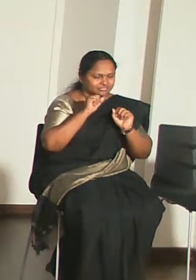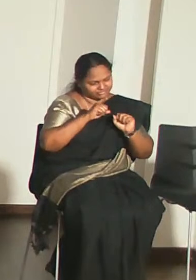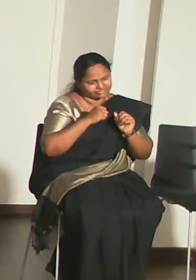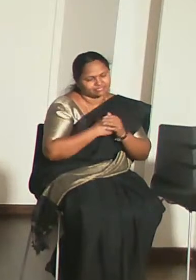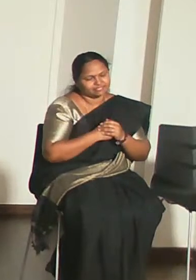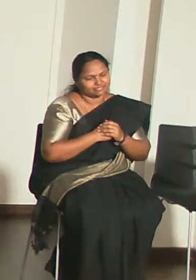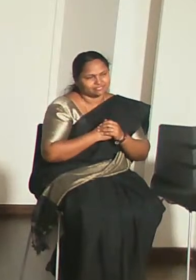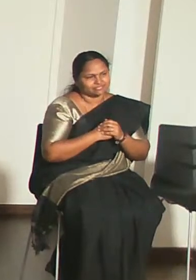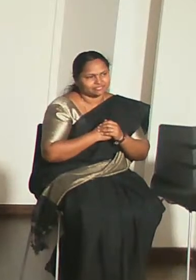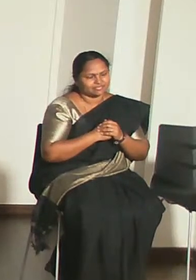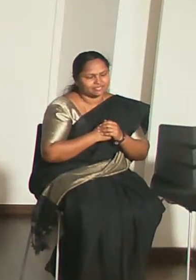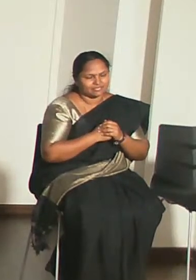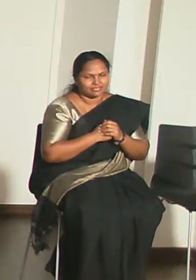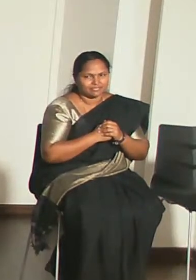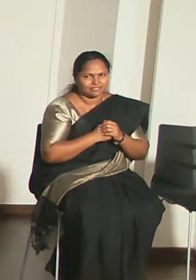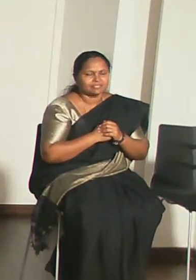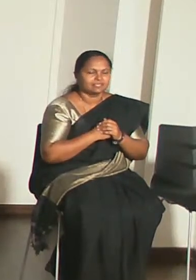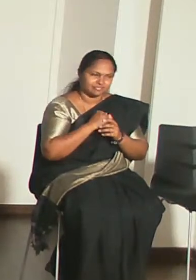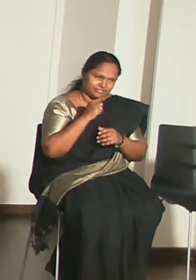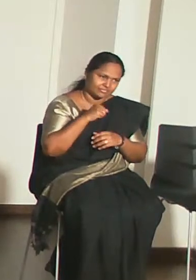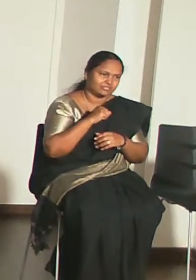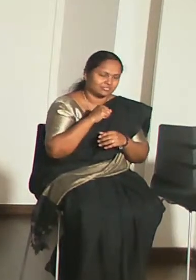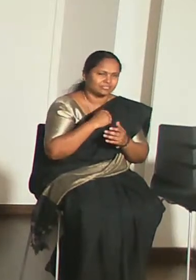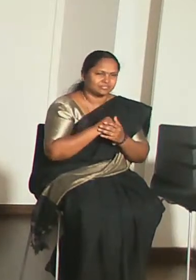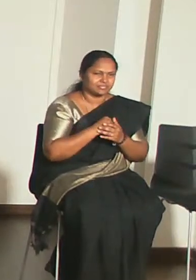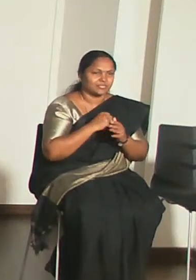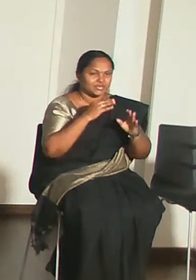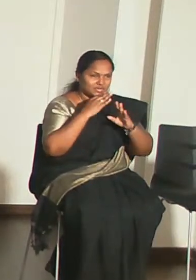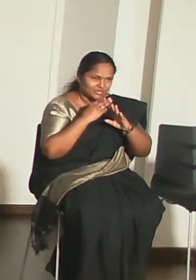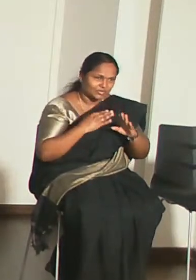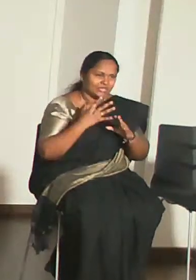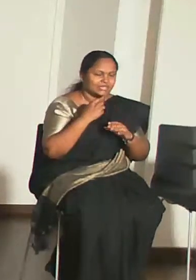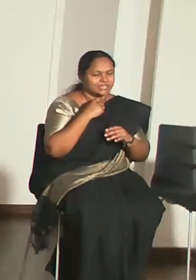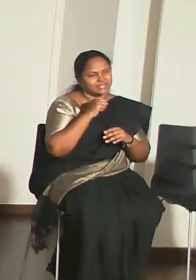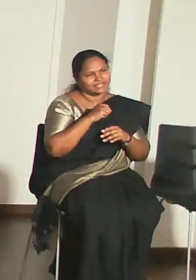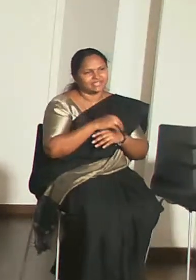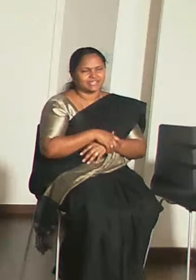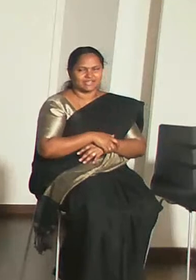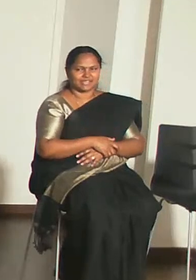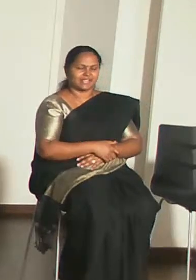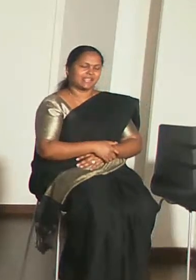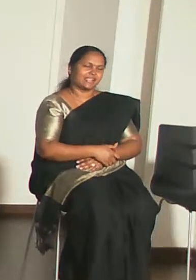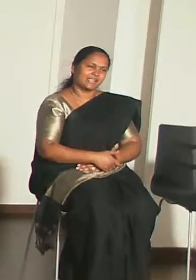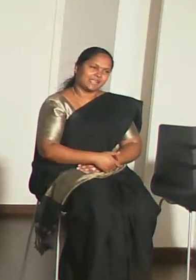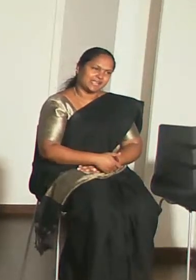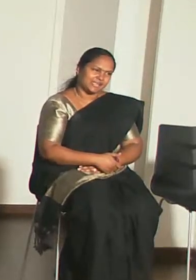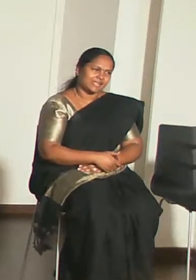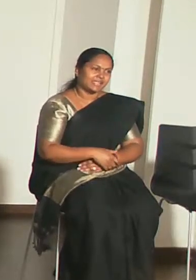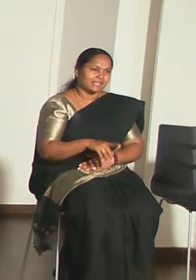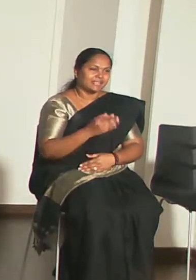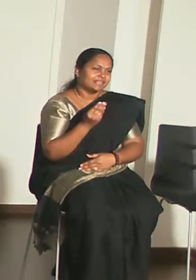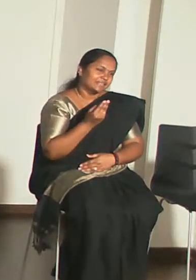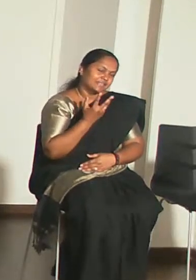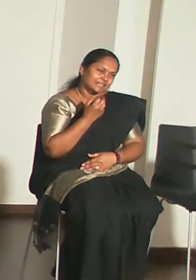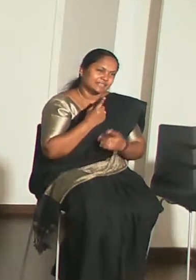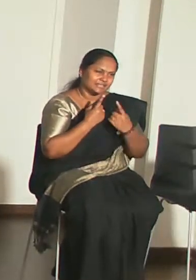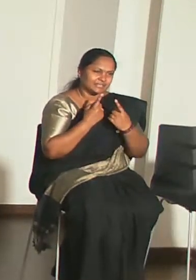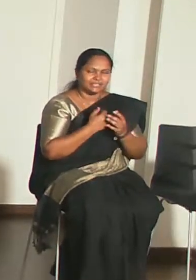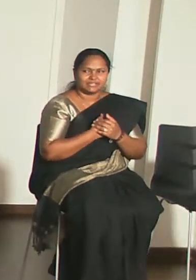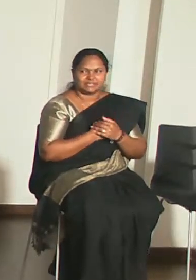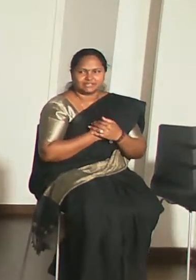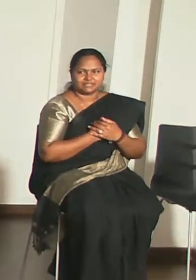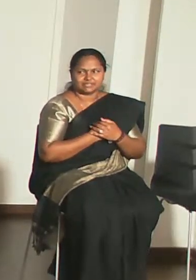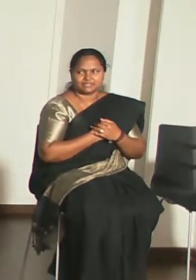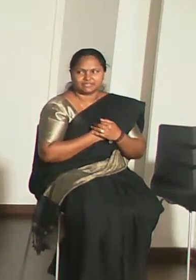that's yeah, quite bleak, but yes, I'm hoping Virangana has something better to add. No, I think